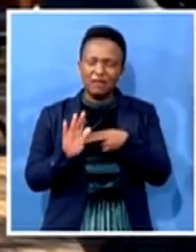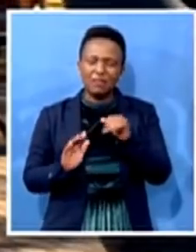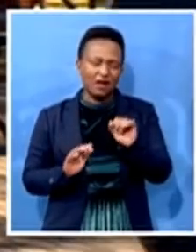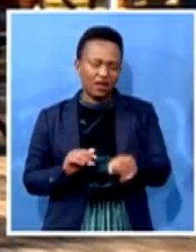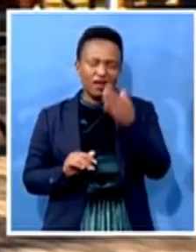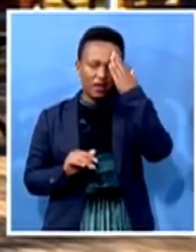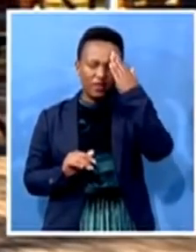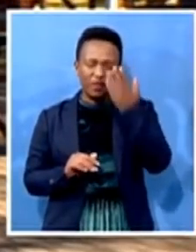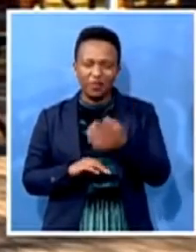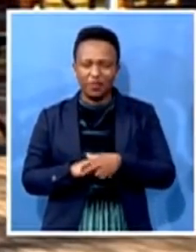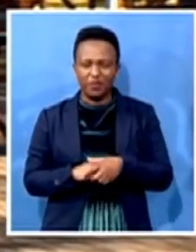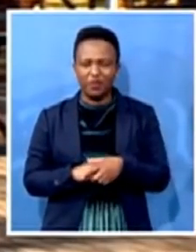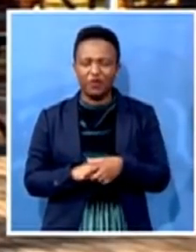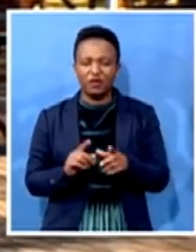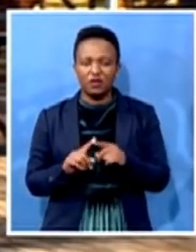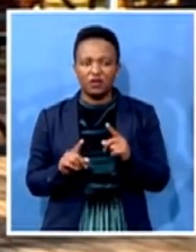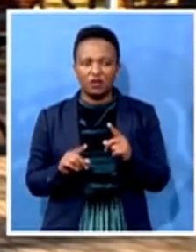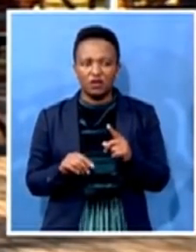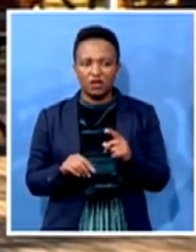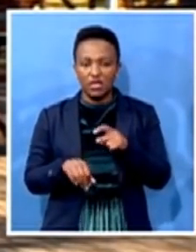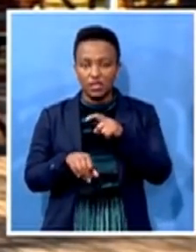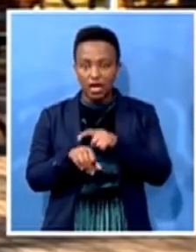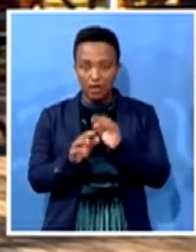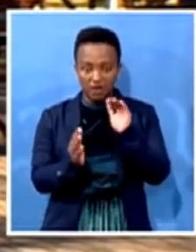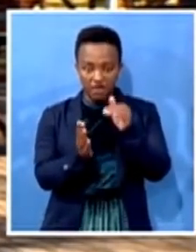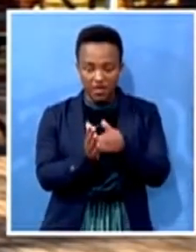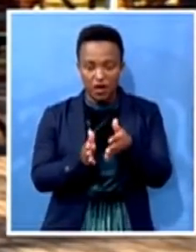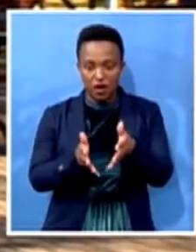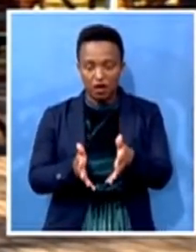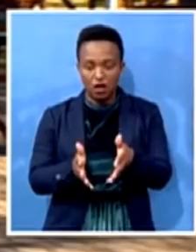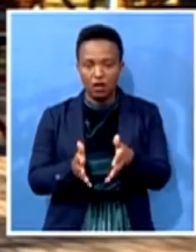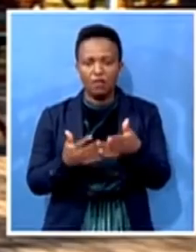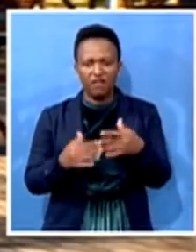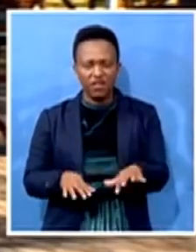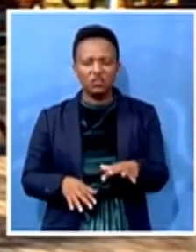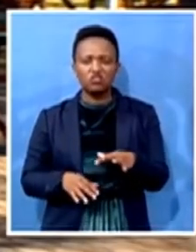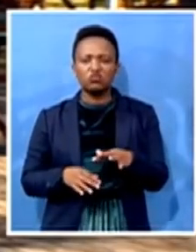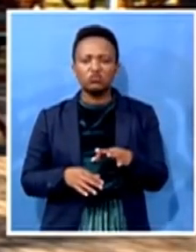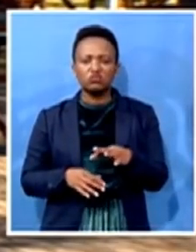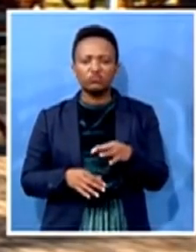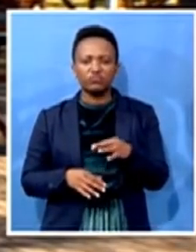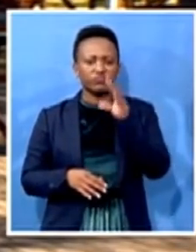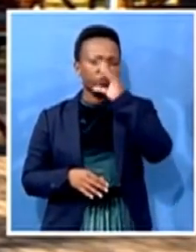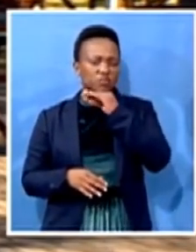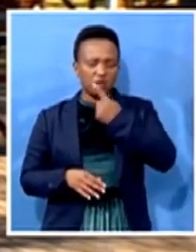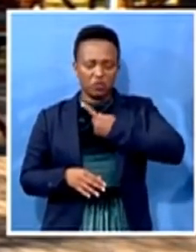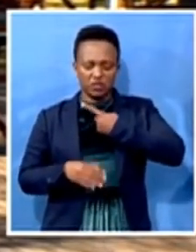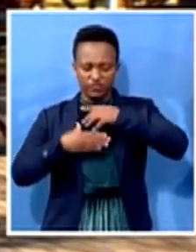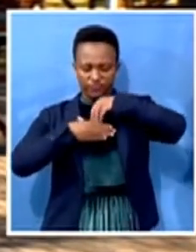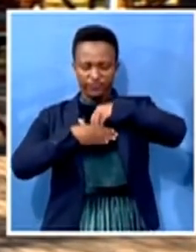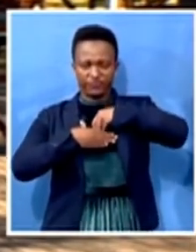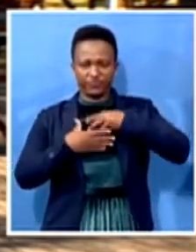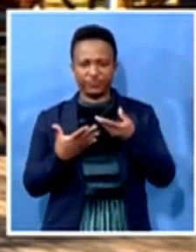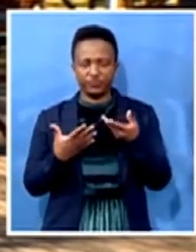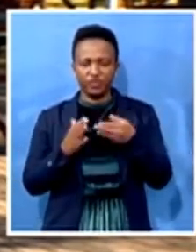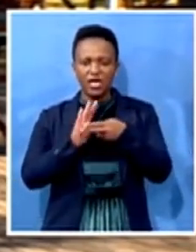when I was here, I've already cancelled myself. I know the stigma is there, but I think I can deal with it.